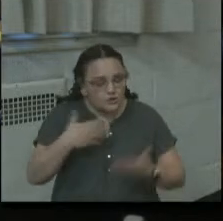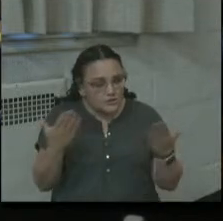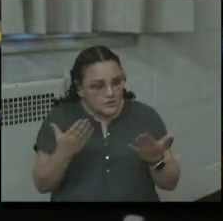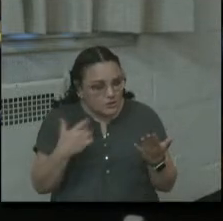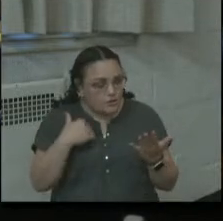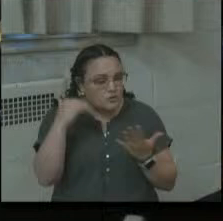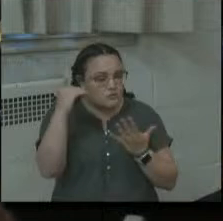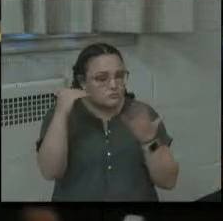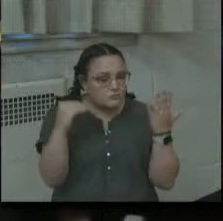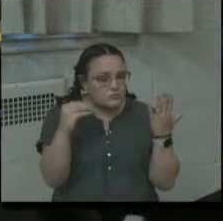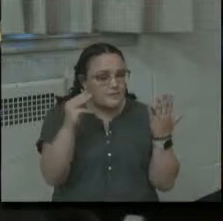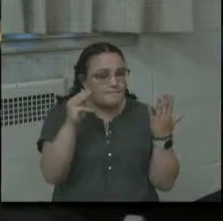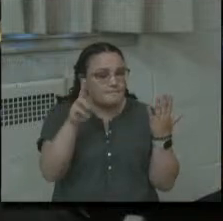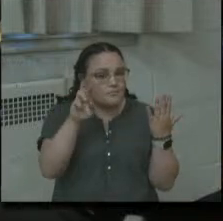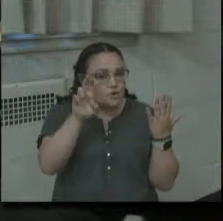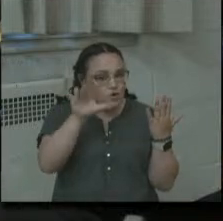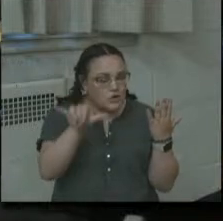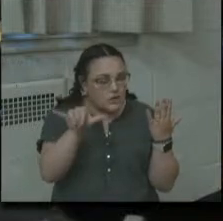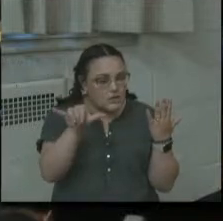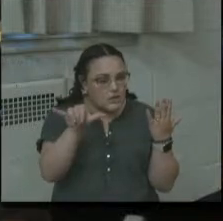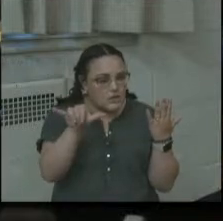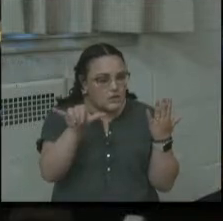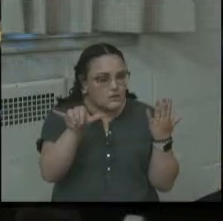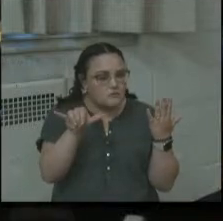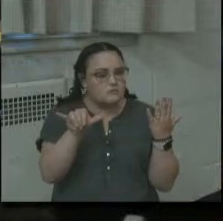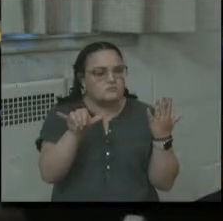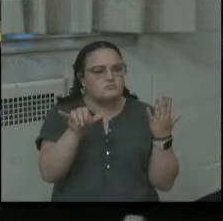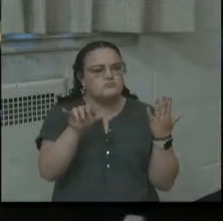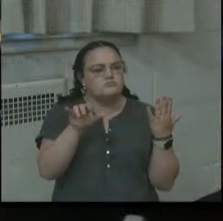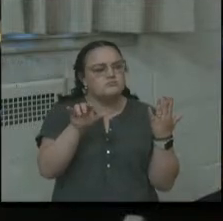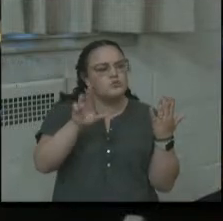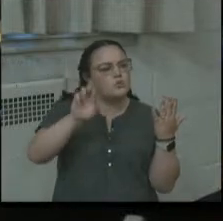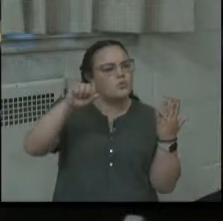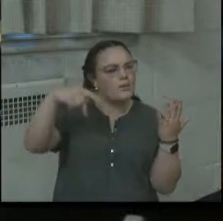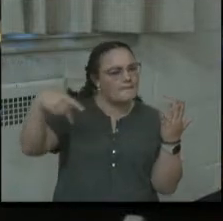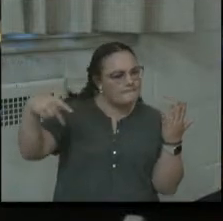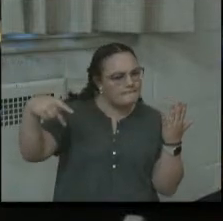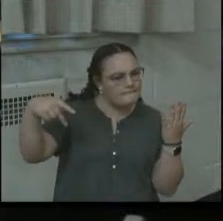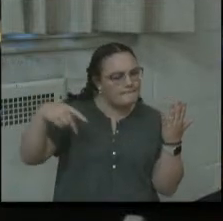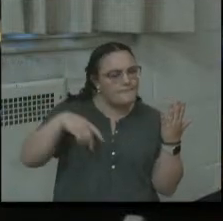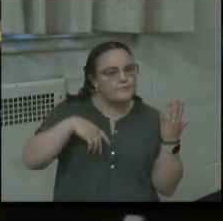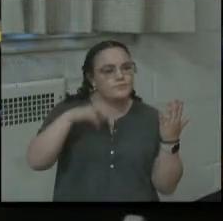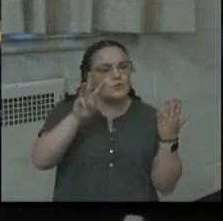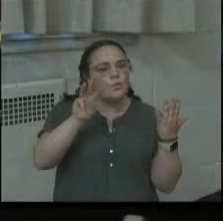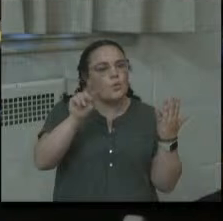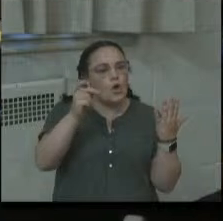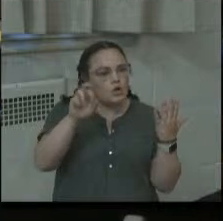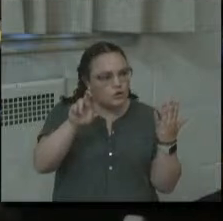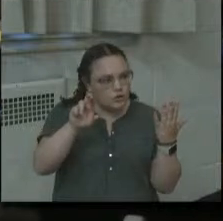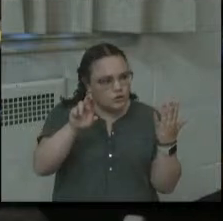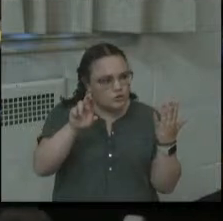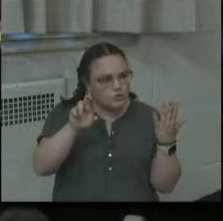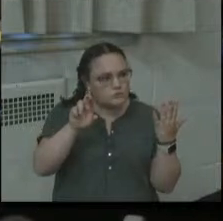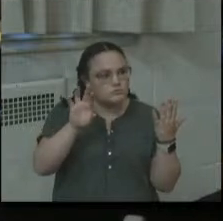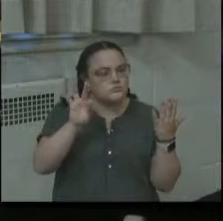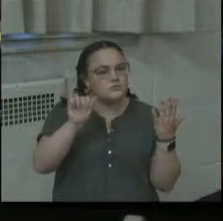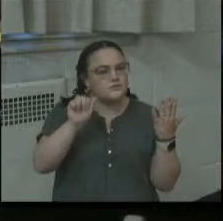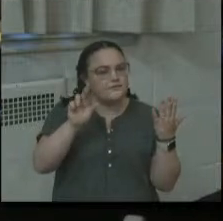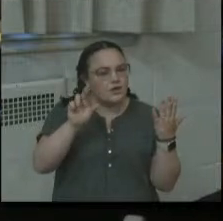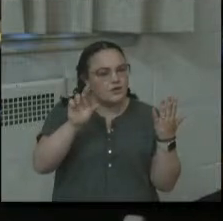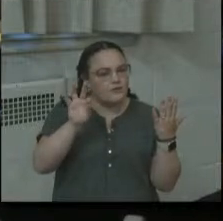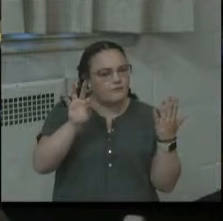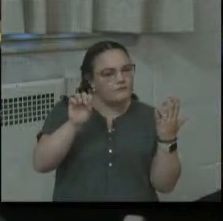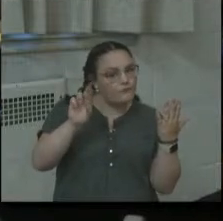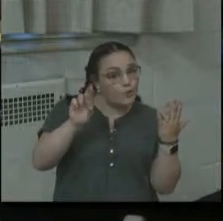Present. Mr. Murray. Mrs. Rout. Present. Ms. Walker. Present. Ms. Rivera Forbes.